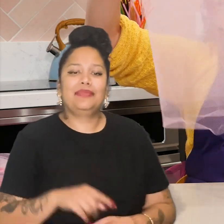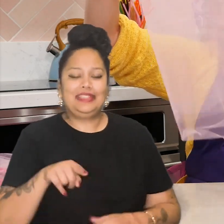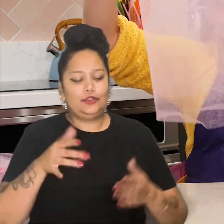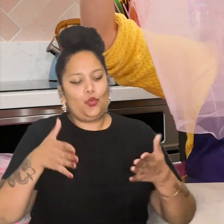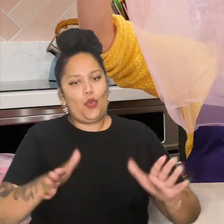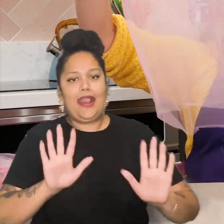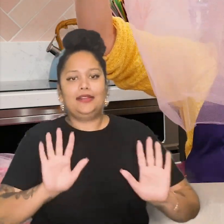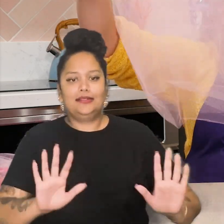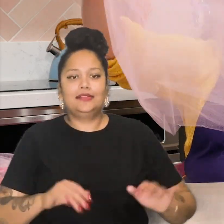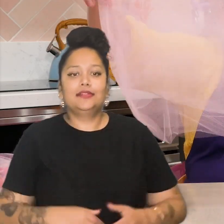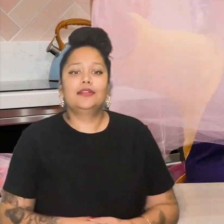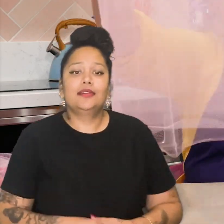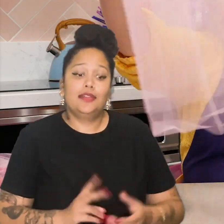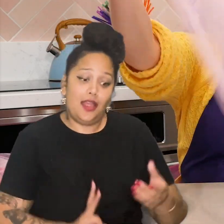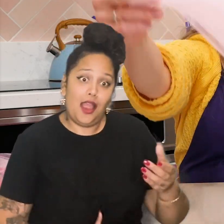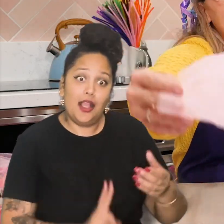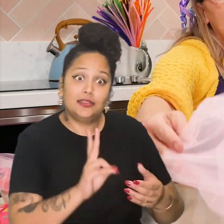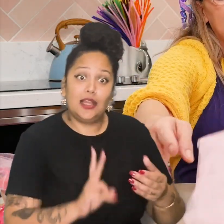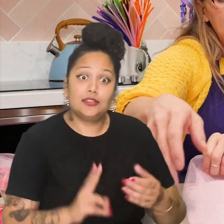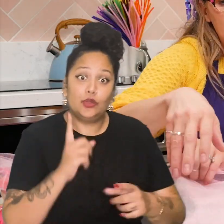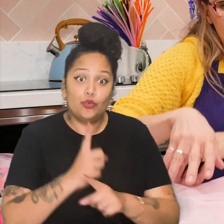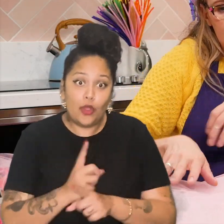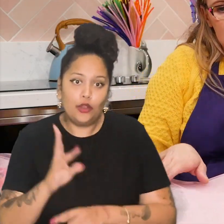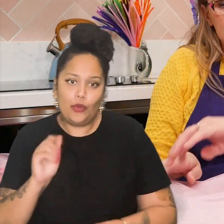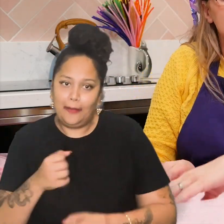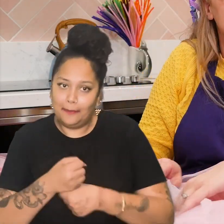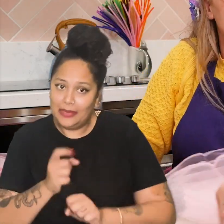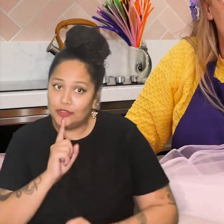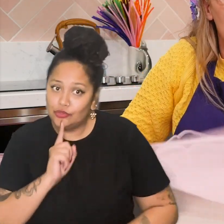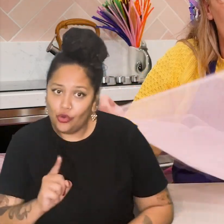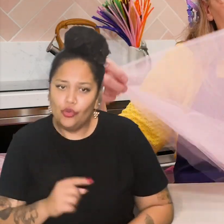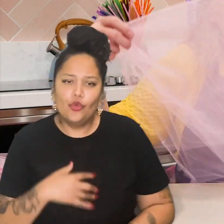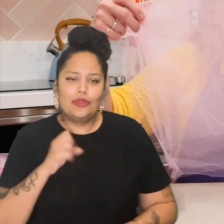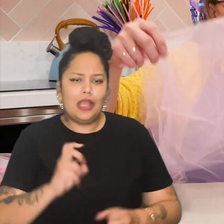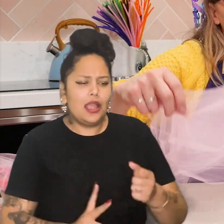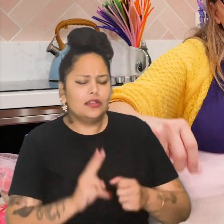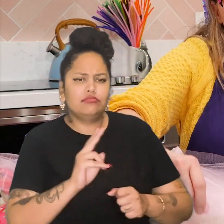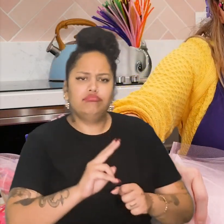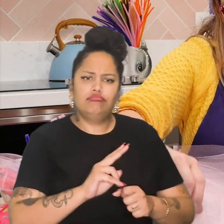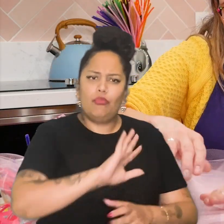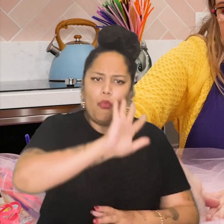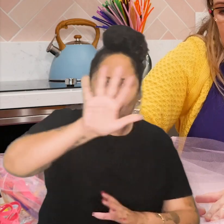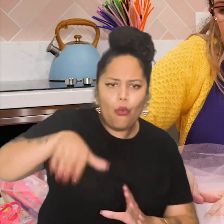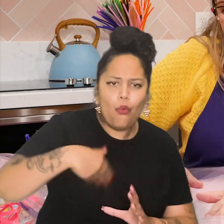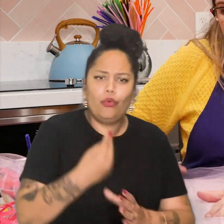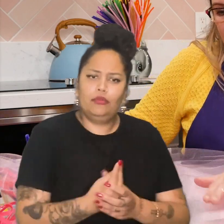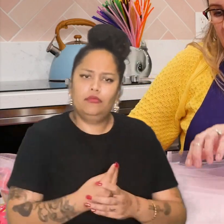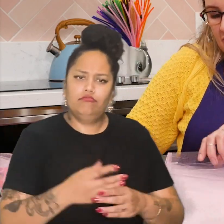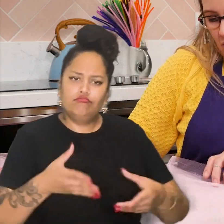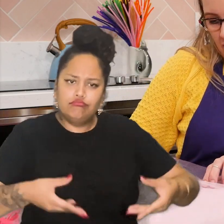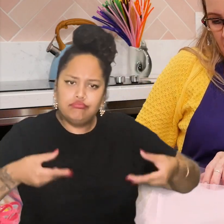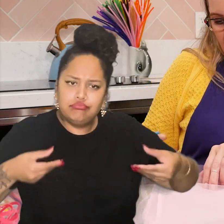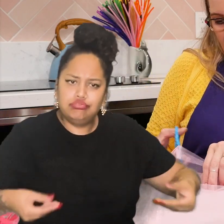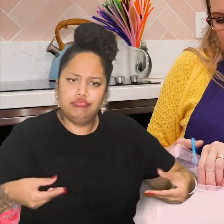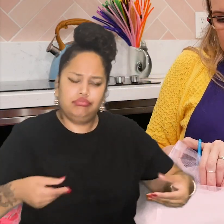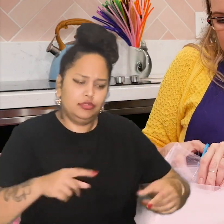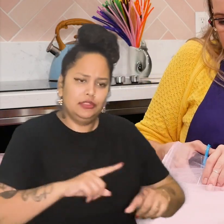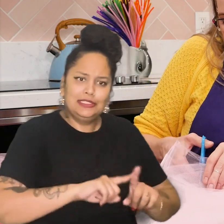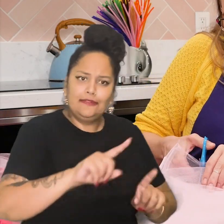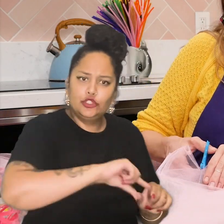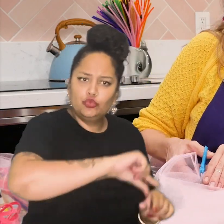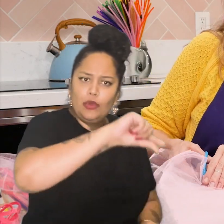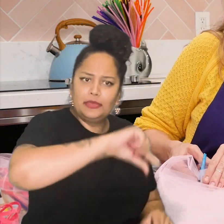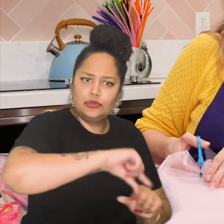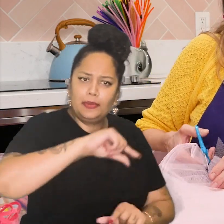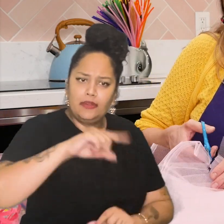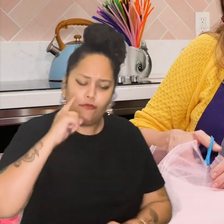cutting it the right way. And then we can just cut a whole bunch of strips for our tutu